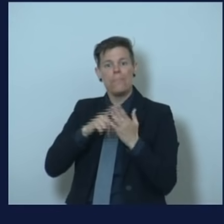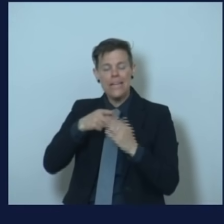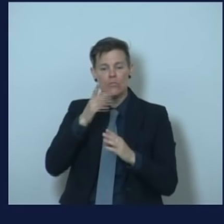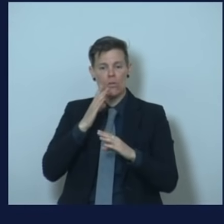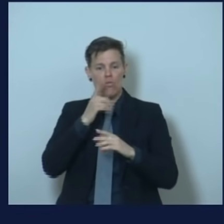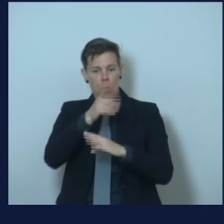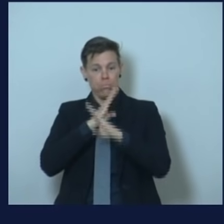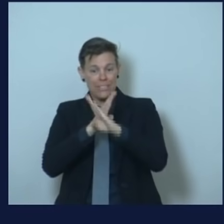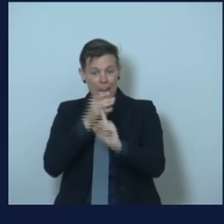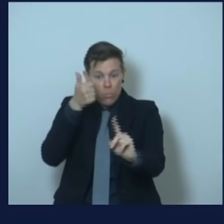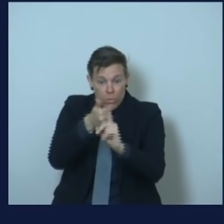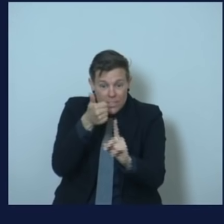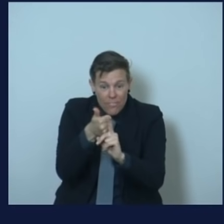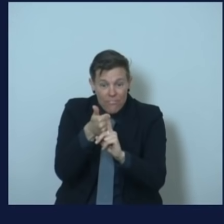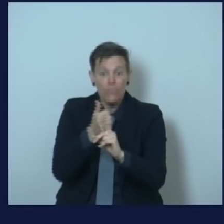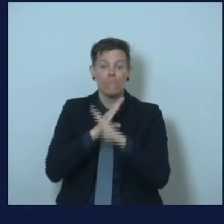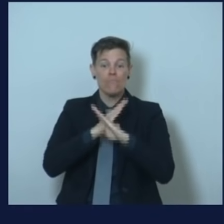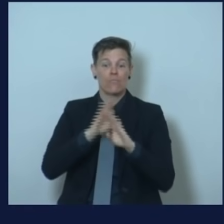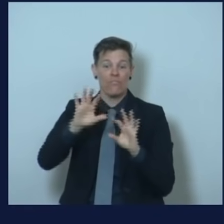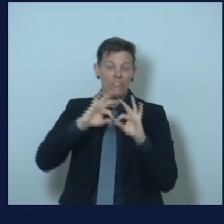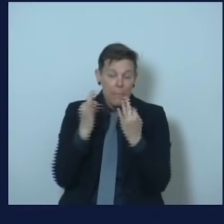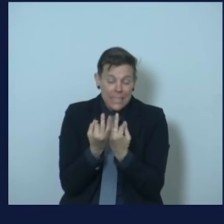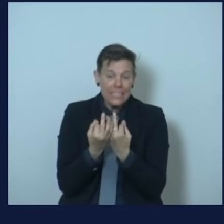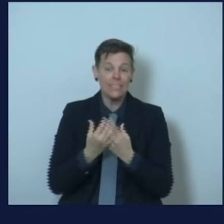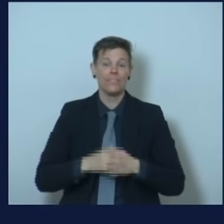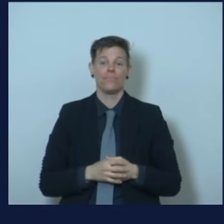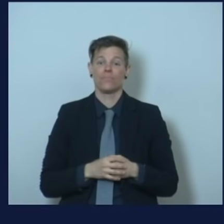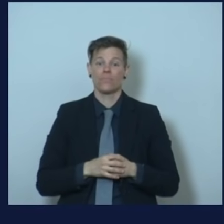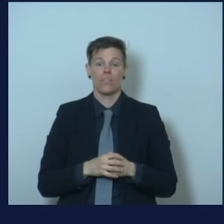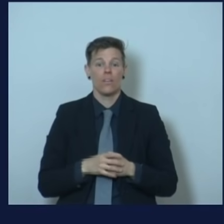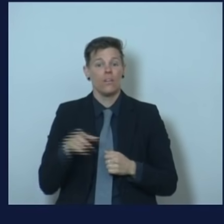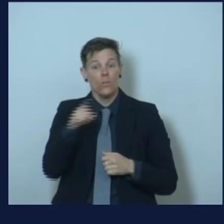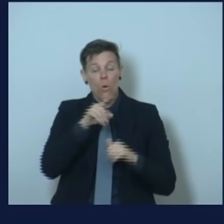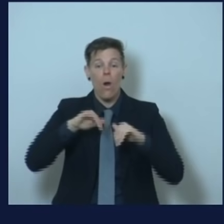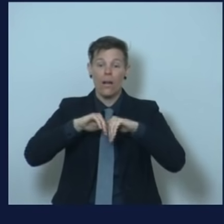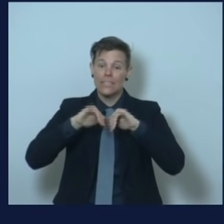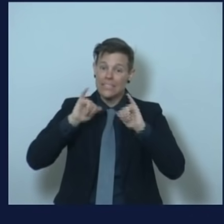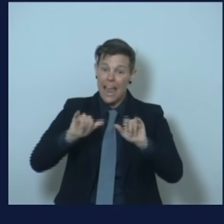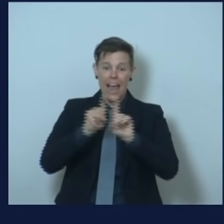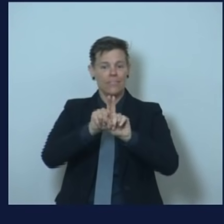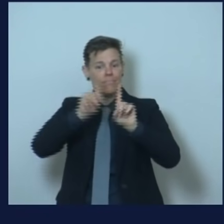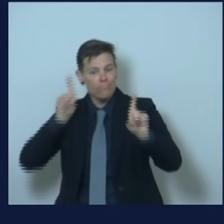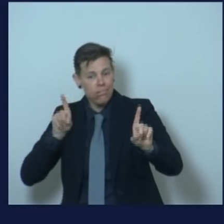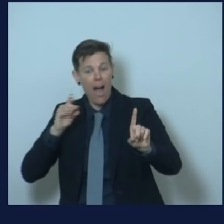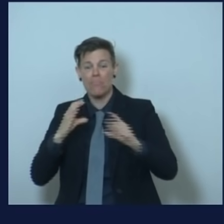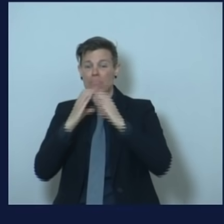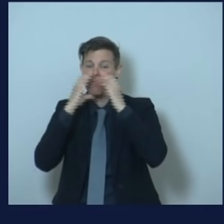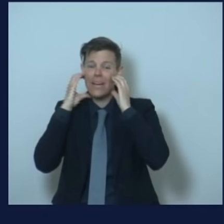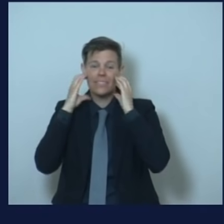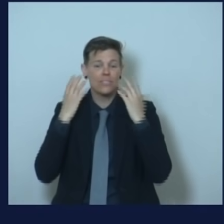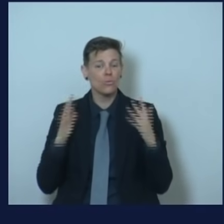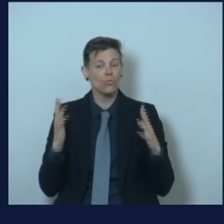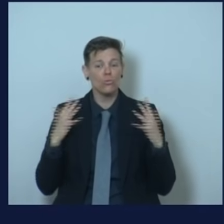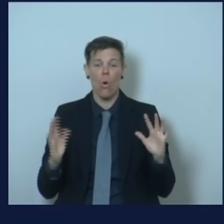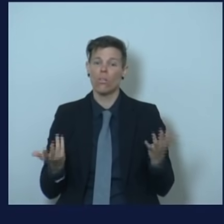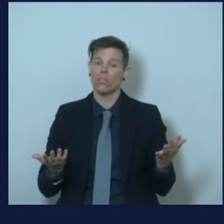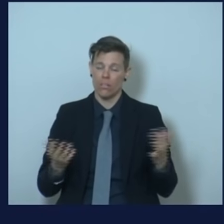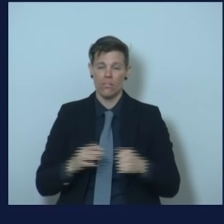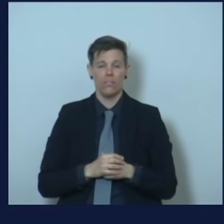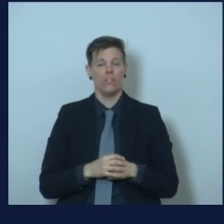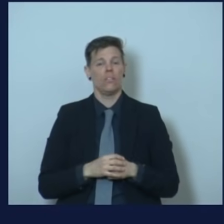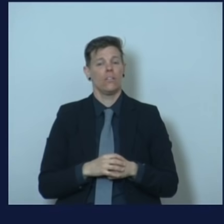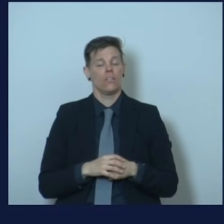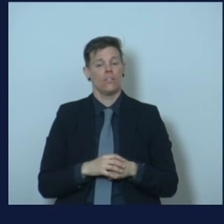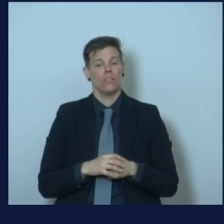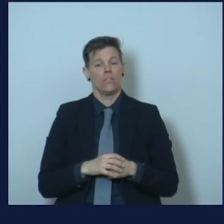away from individuals and to wear a mask. Social distancing does not mean going about your regular life with